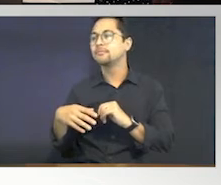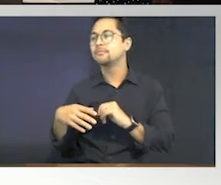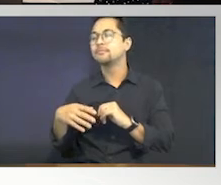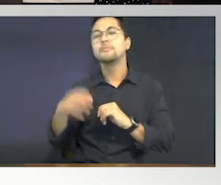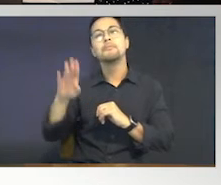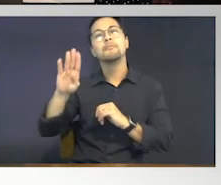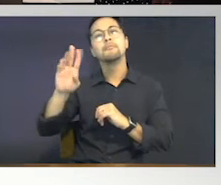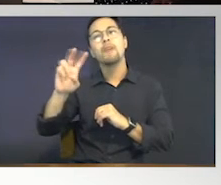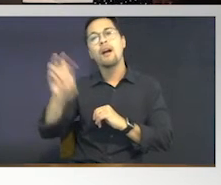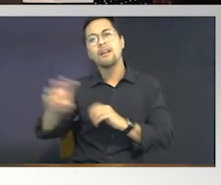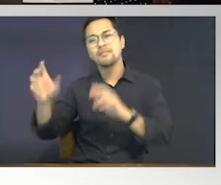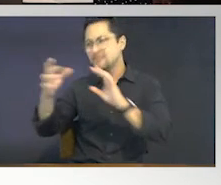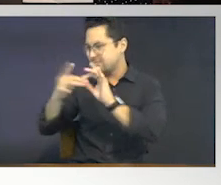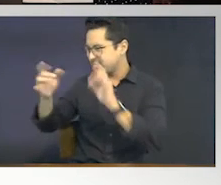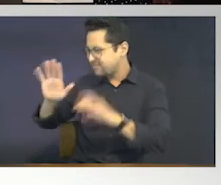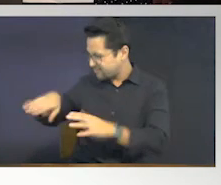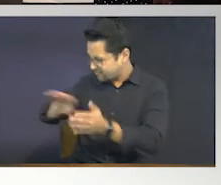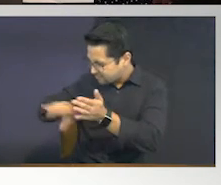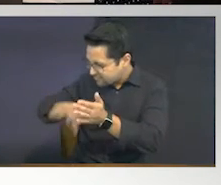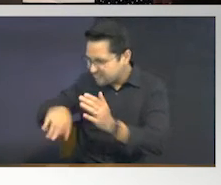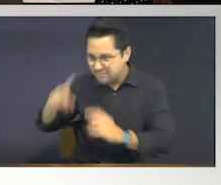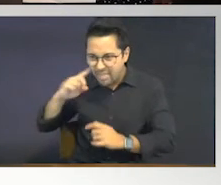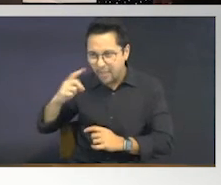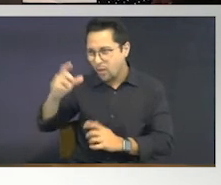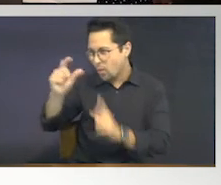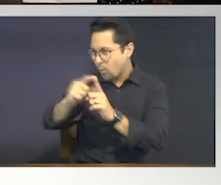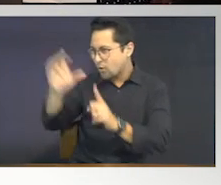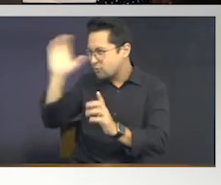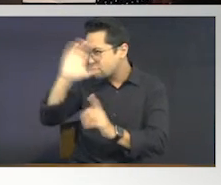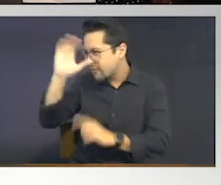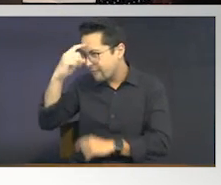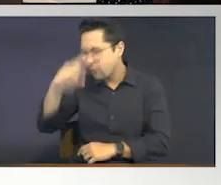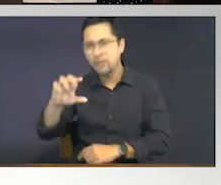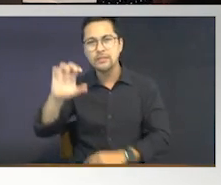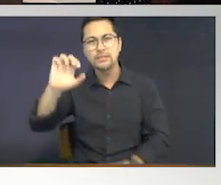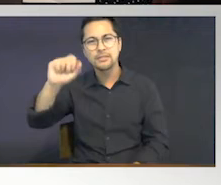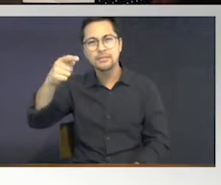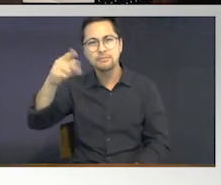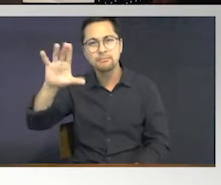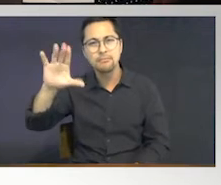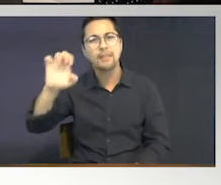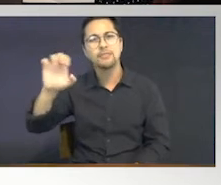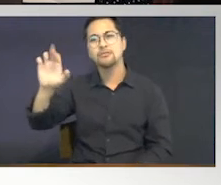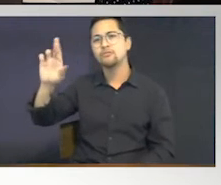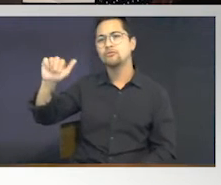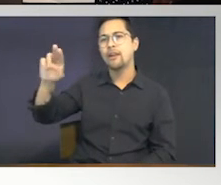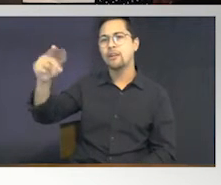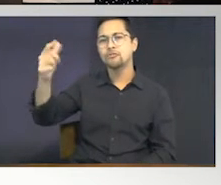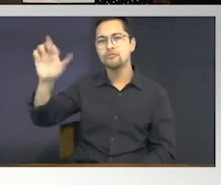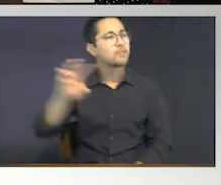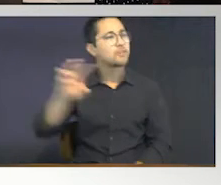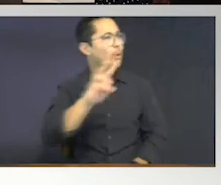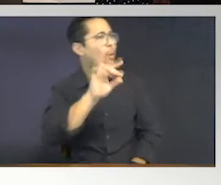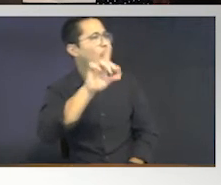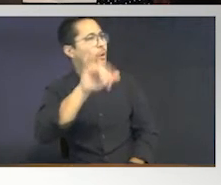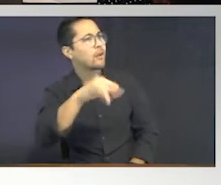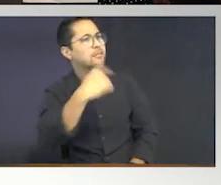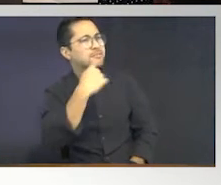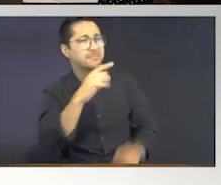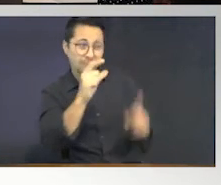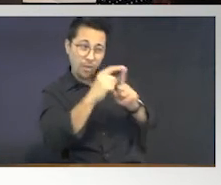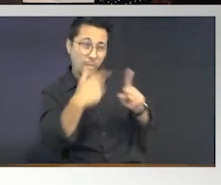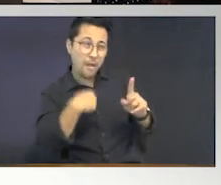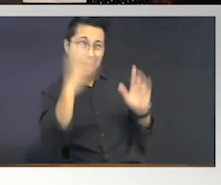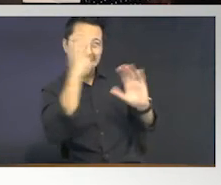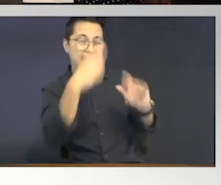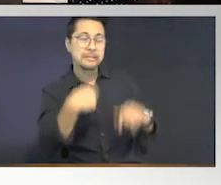Buzz says, excuse me, but I think the word you're searching for is Space Ranger, and Woody says, the word I'm searching for I